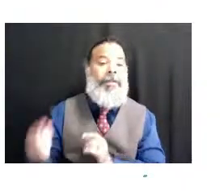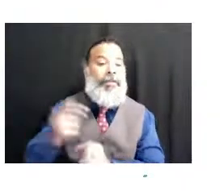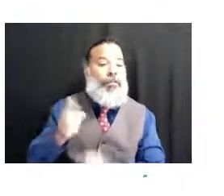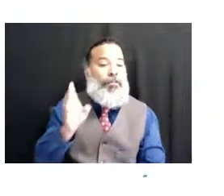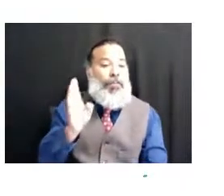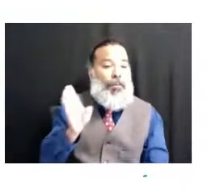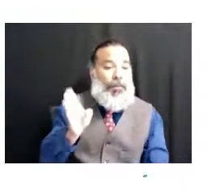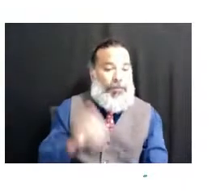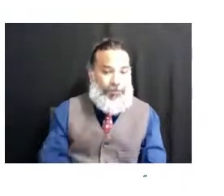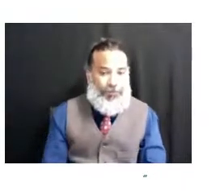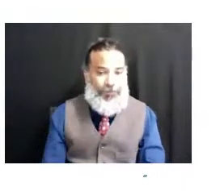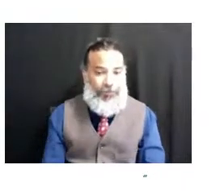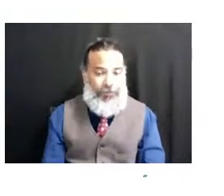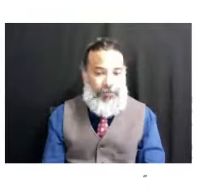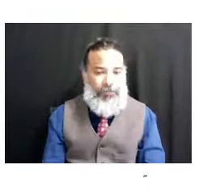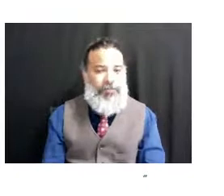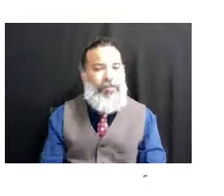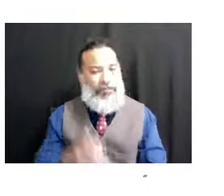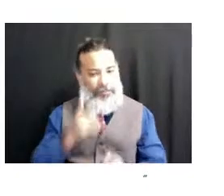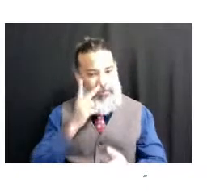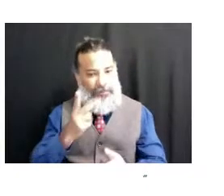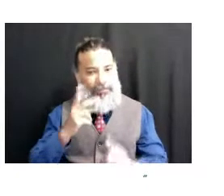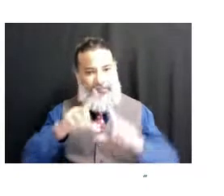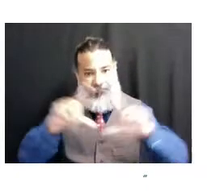Baltimore. And now if we can see the...